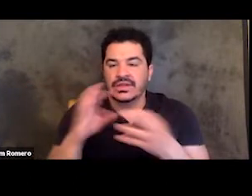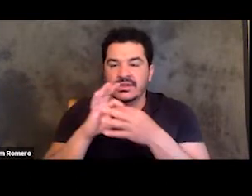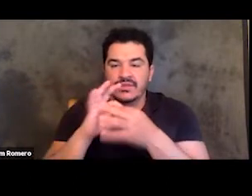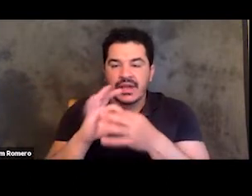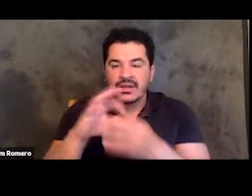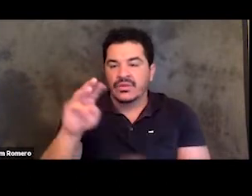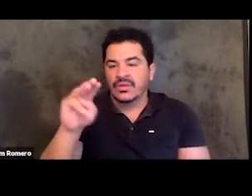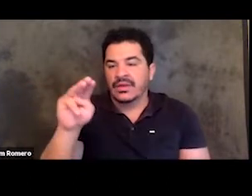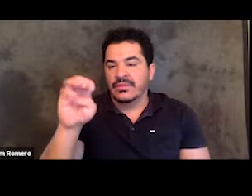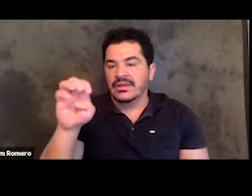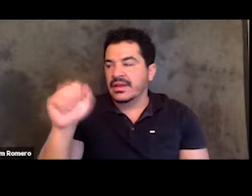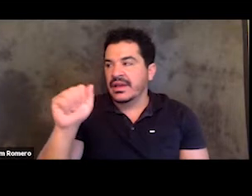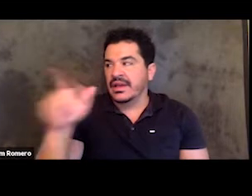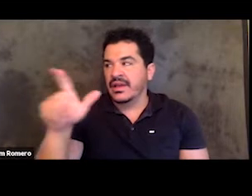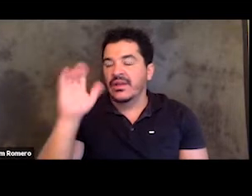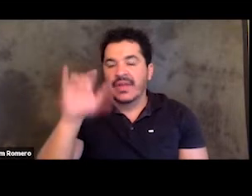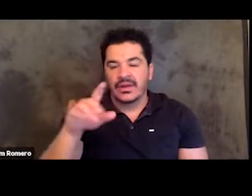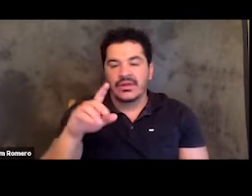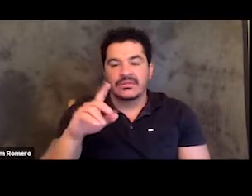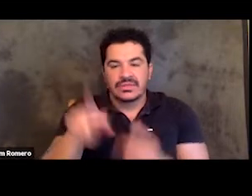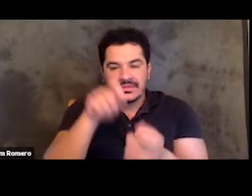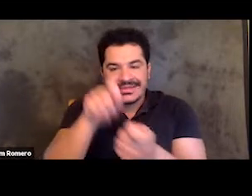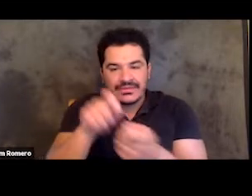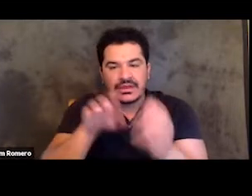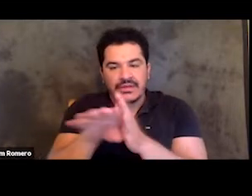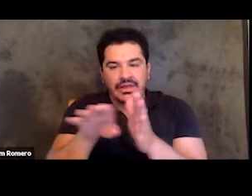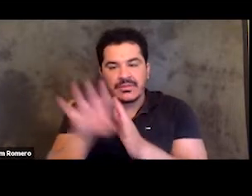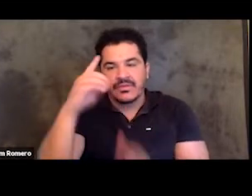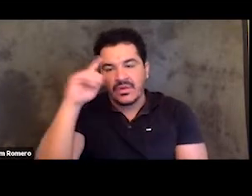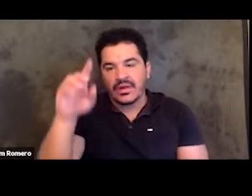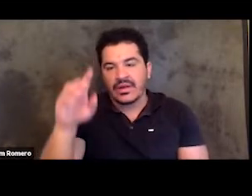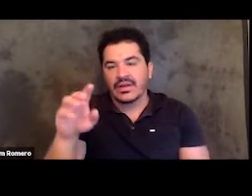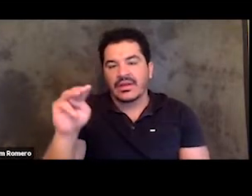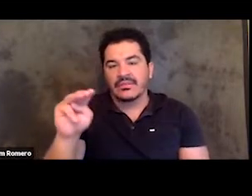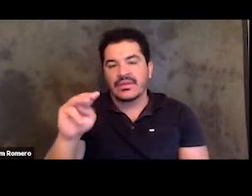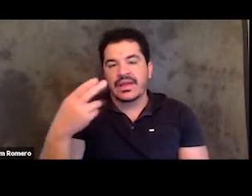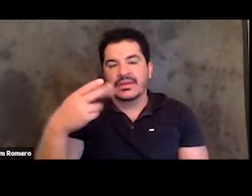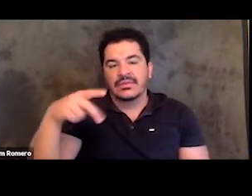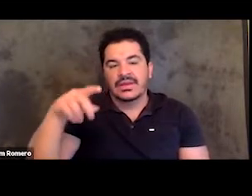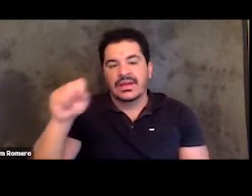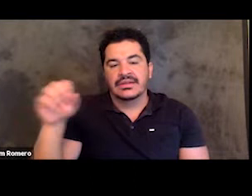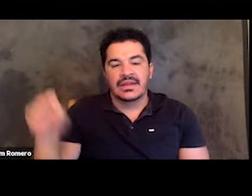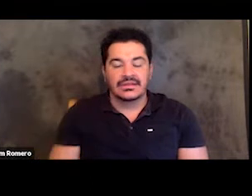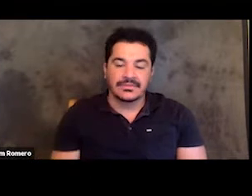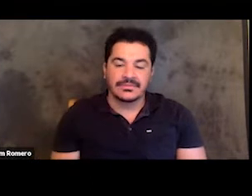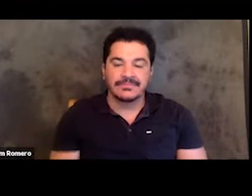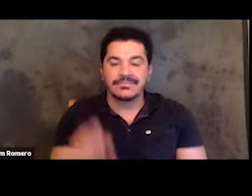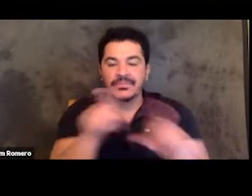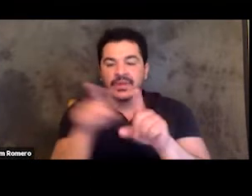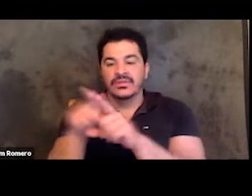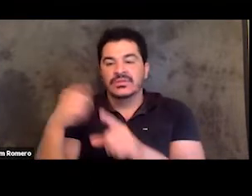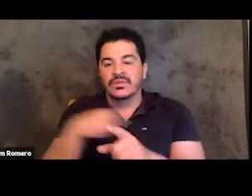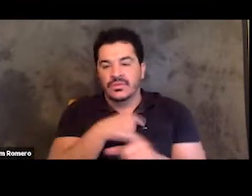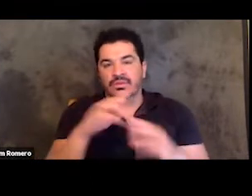that specifically have been developed for MHPSS and meal. We also provide a selection of